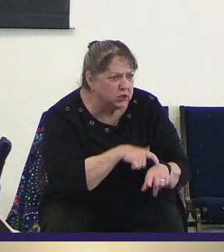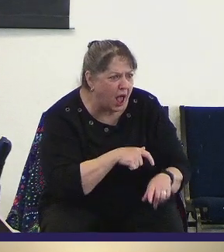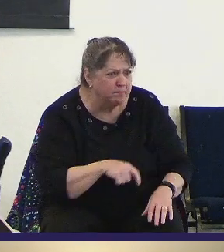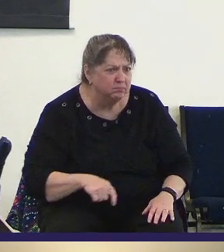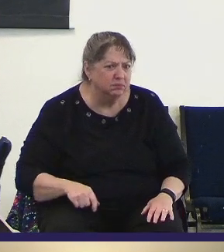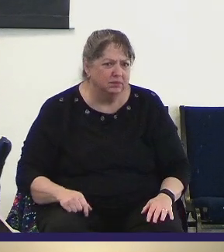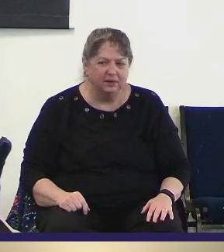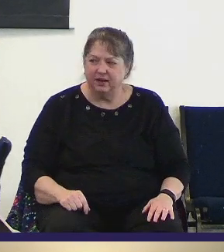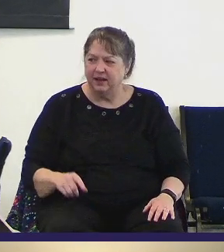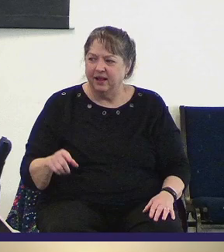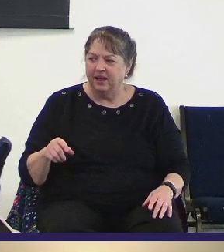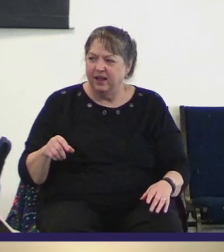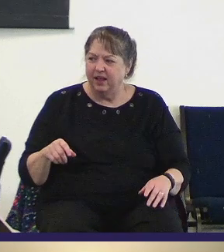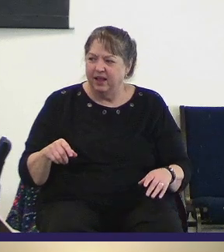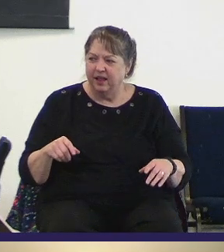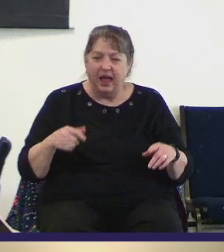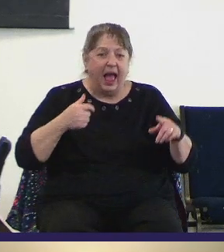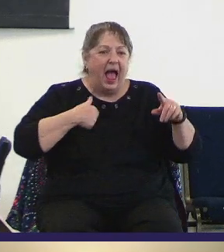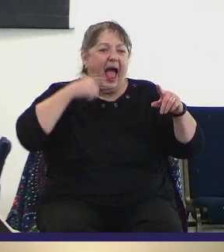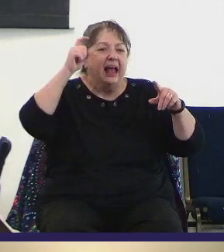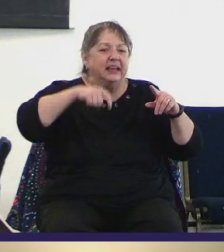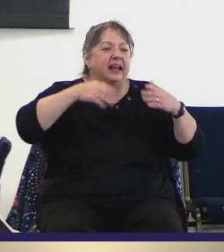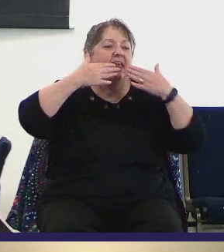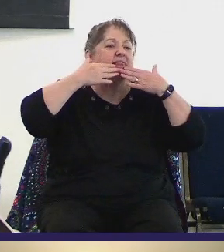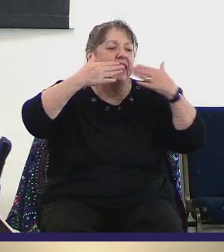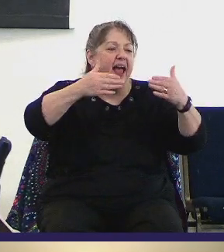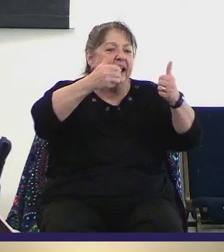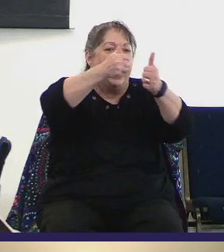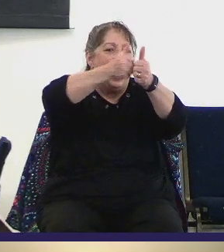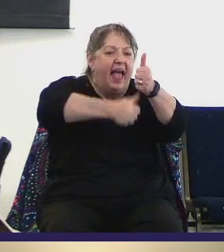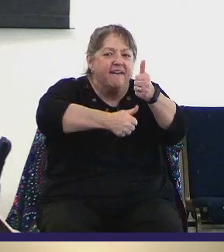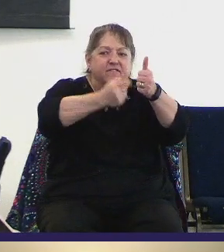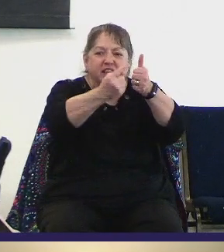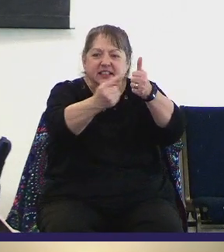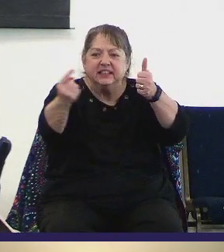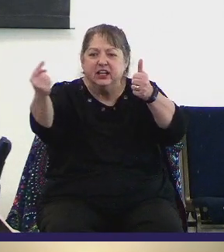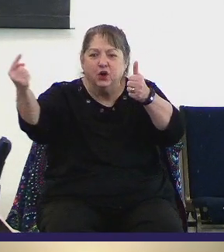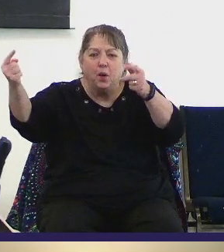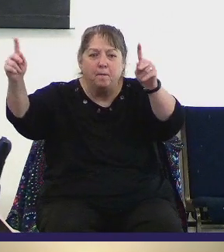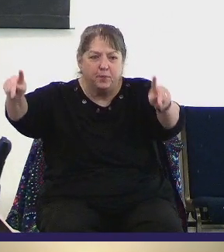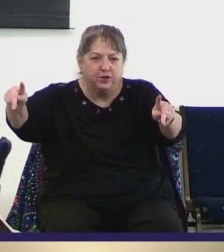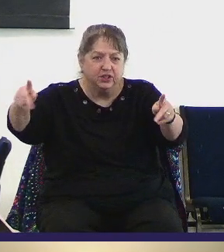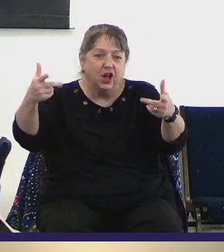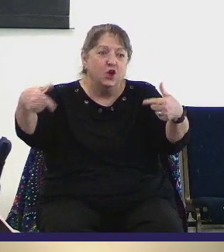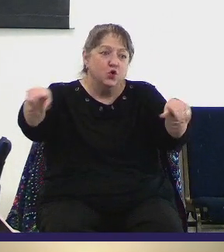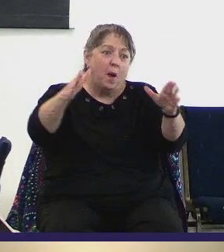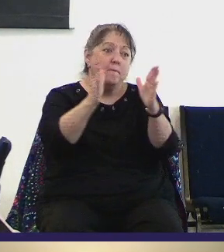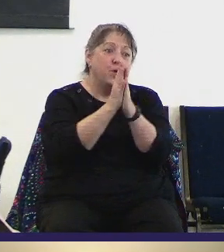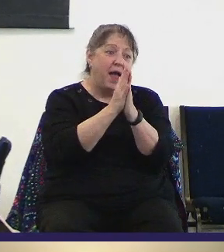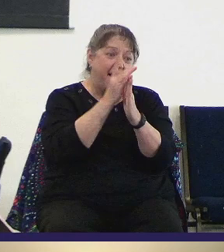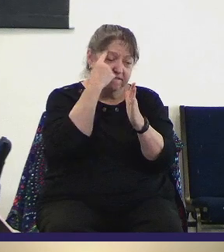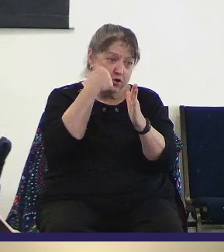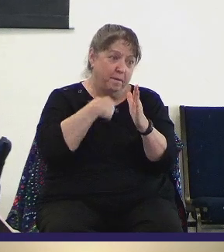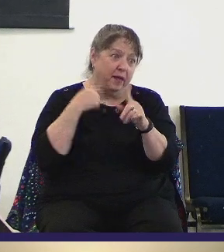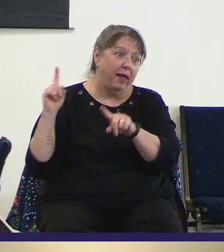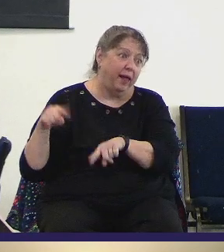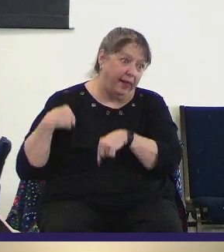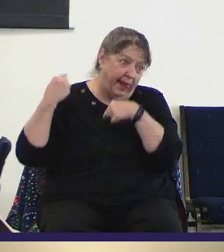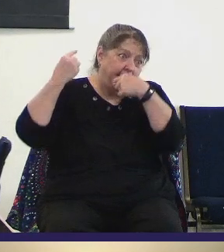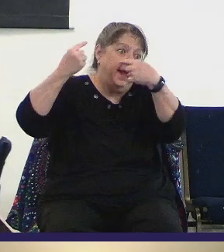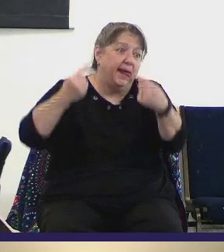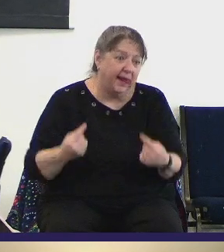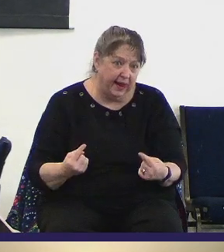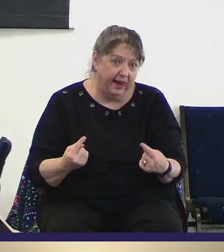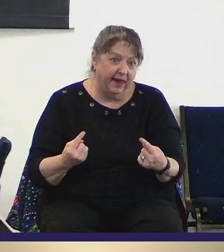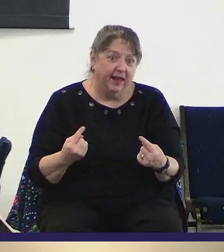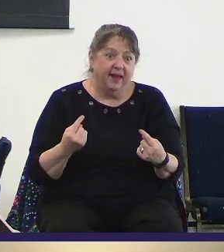I need to thank every single person in here who has lifted me up to the Lord in prayer